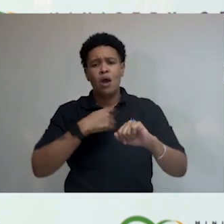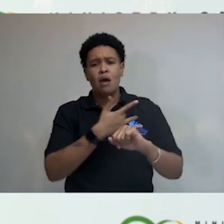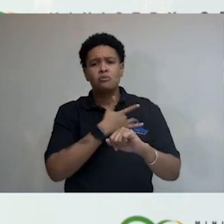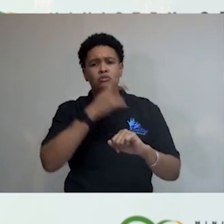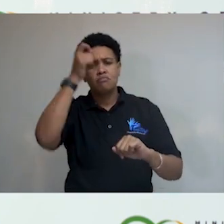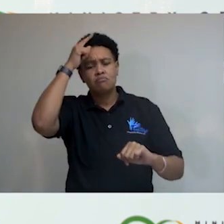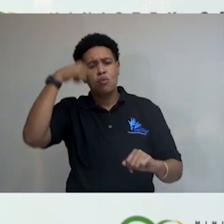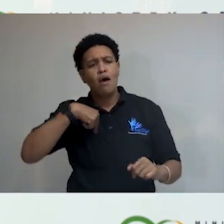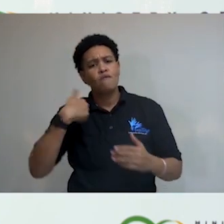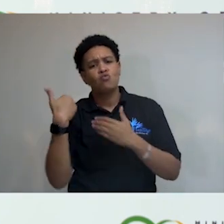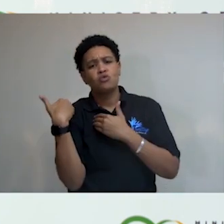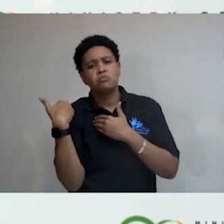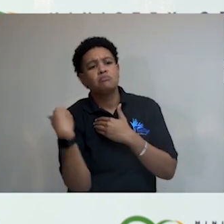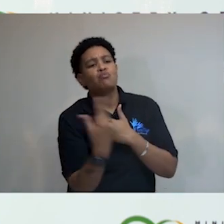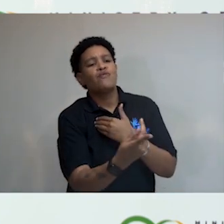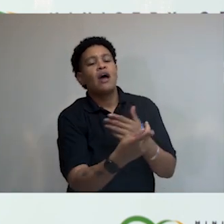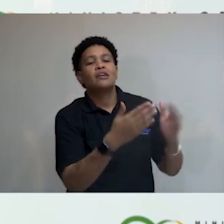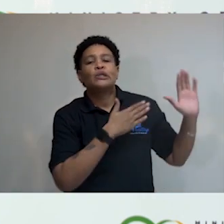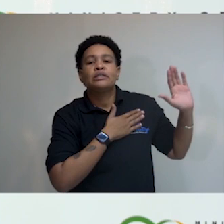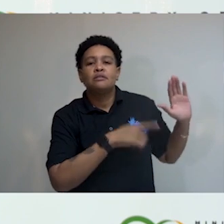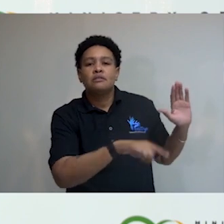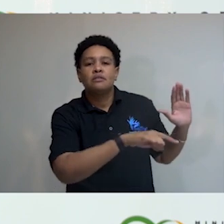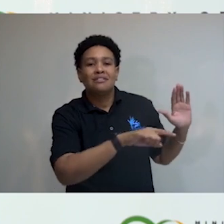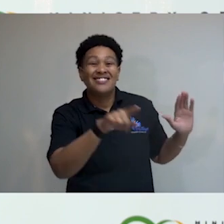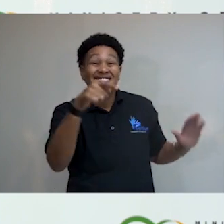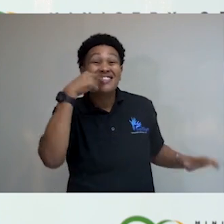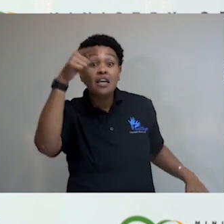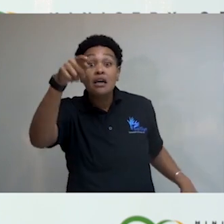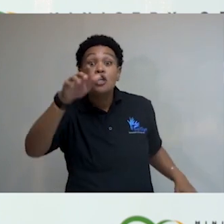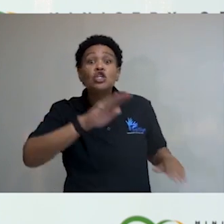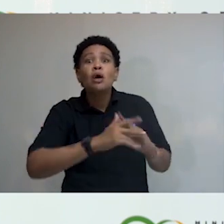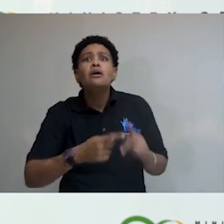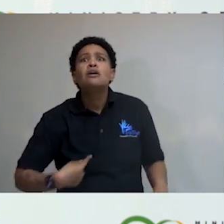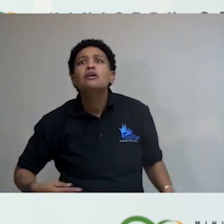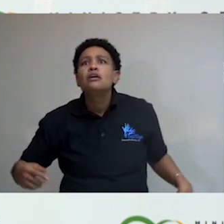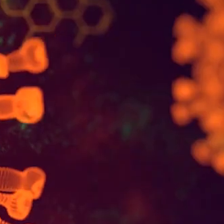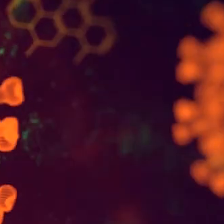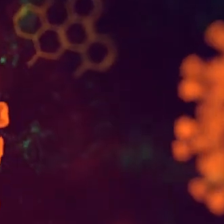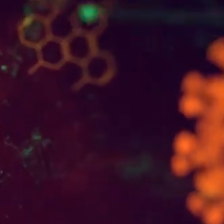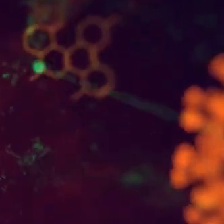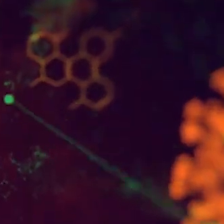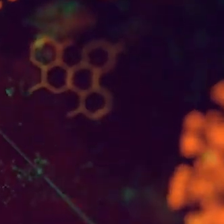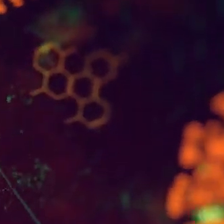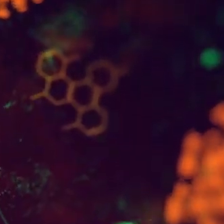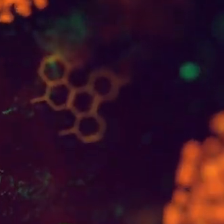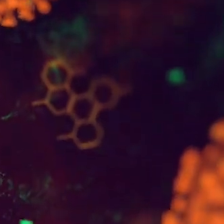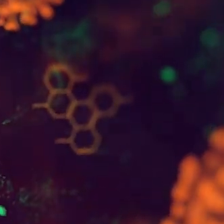citizens. So we say to citizens, there is no need to fear. This is a safe product.